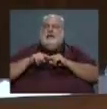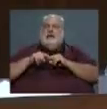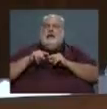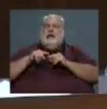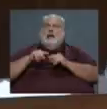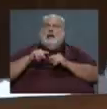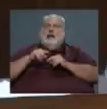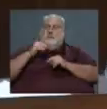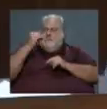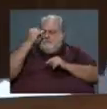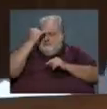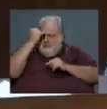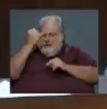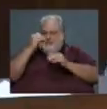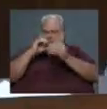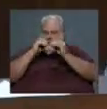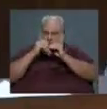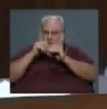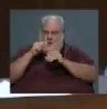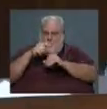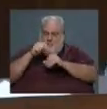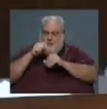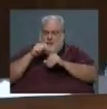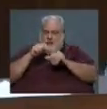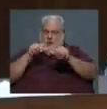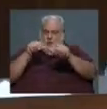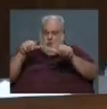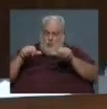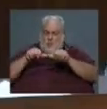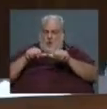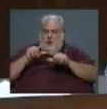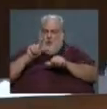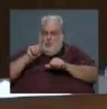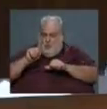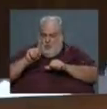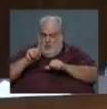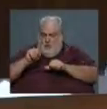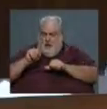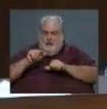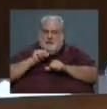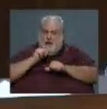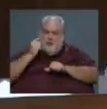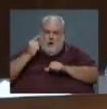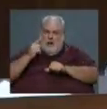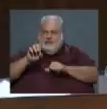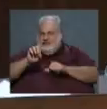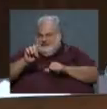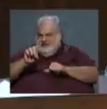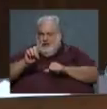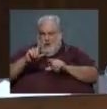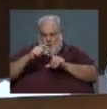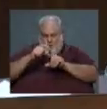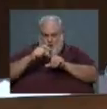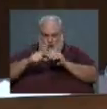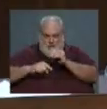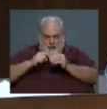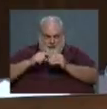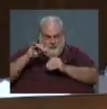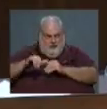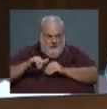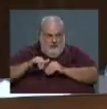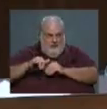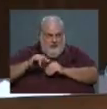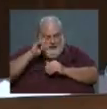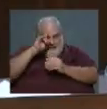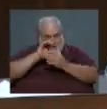that have been built downtown in Ward 1. Nobody said a D word about it, if you know what the word D means. And I